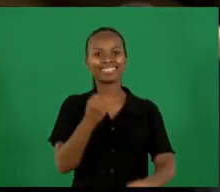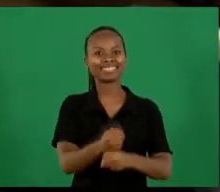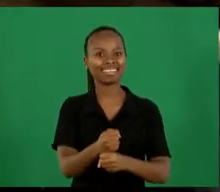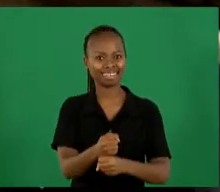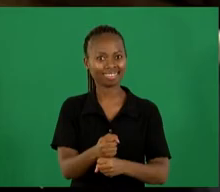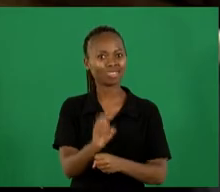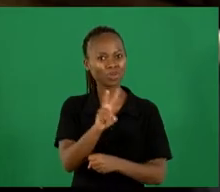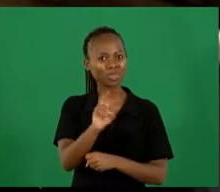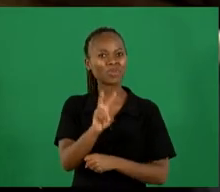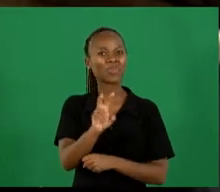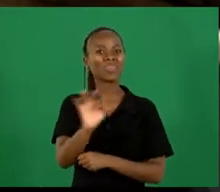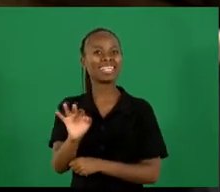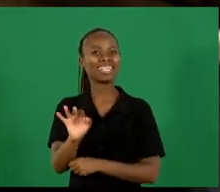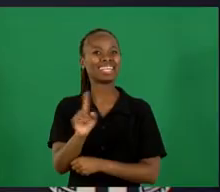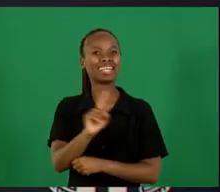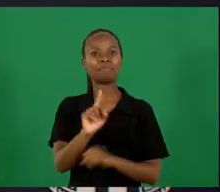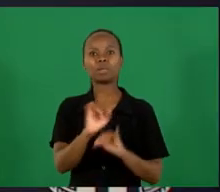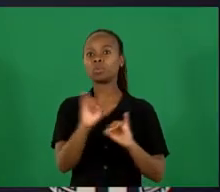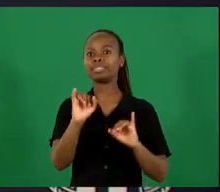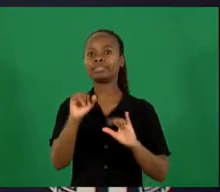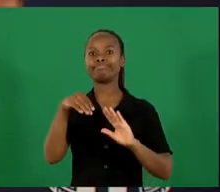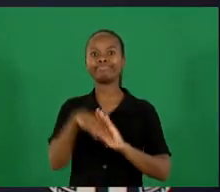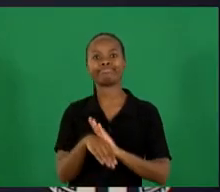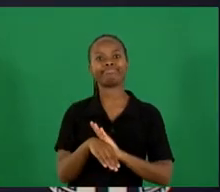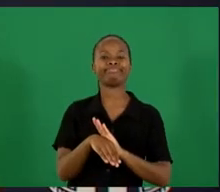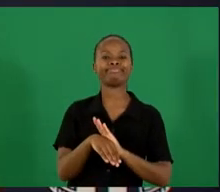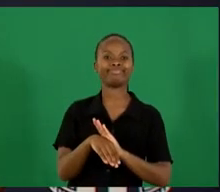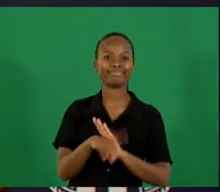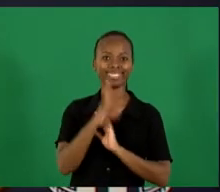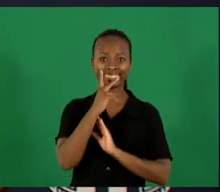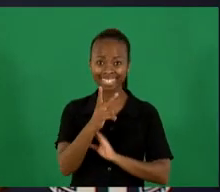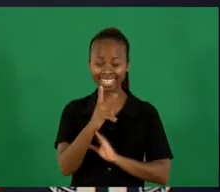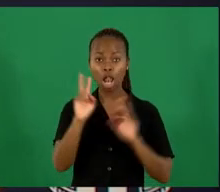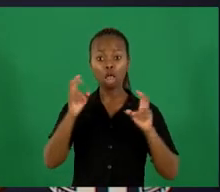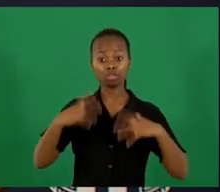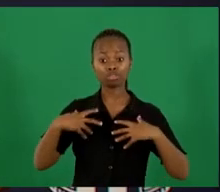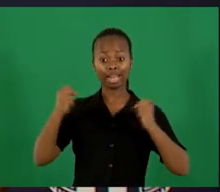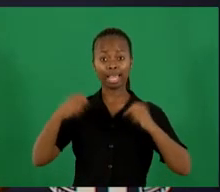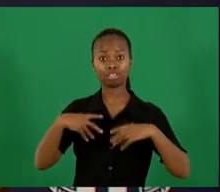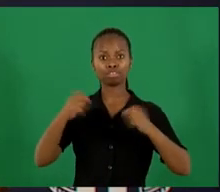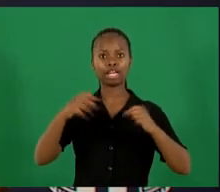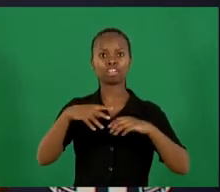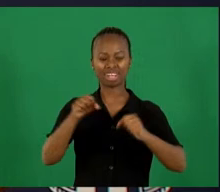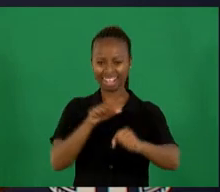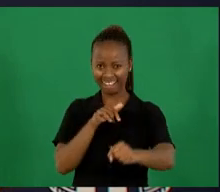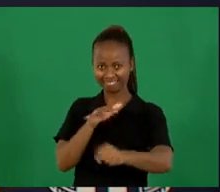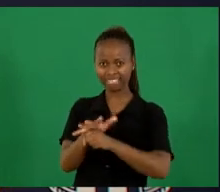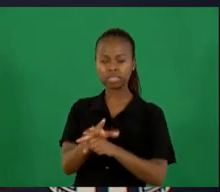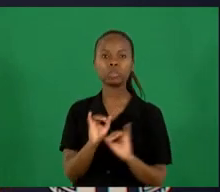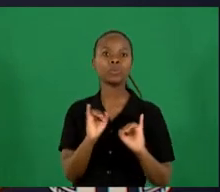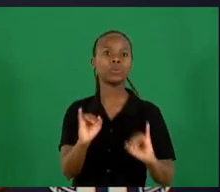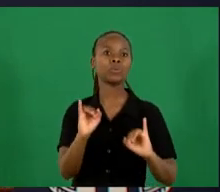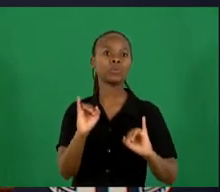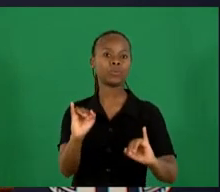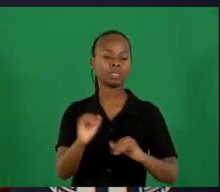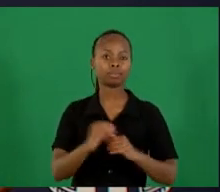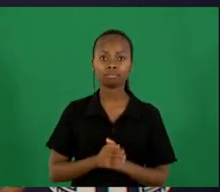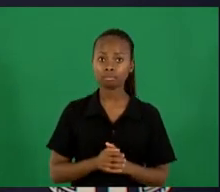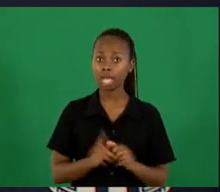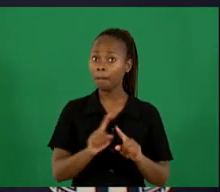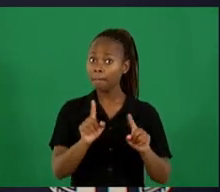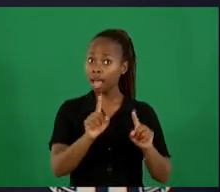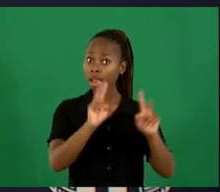year, and that load shedding had actually shaved that off. But load shedding is not